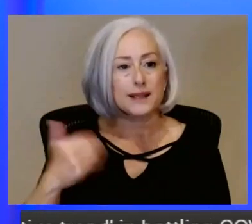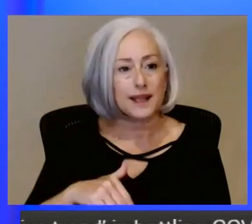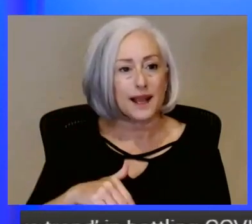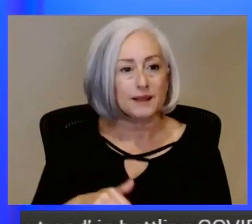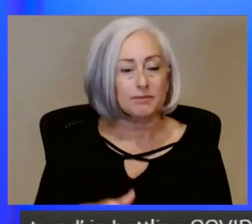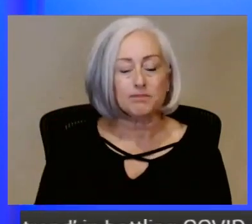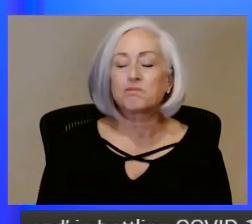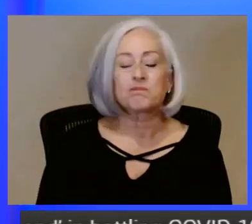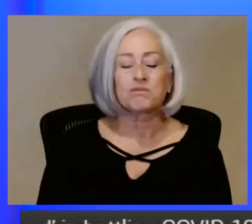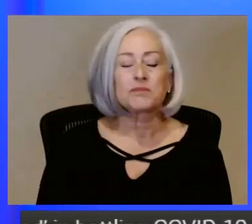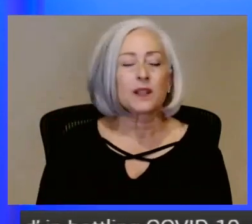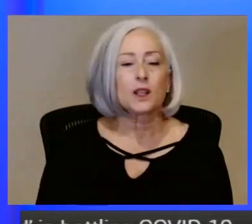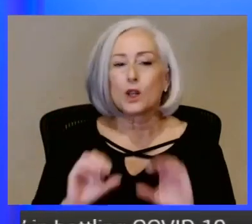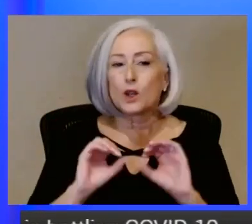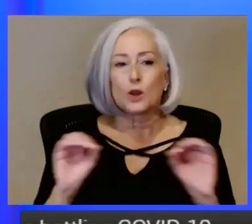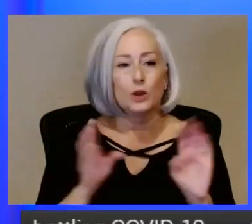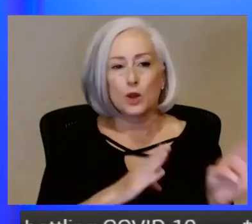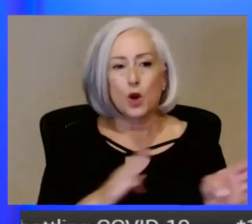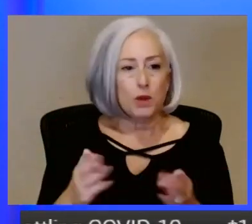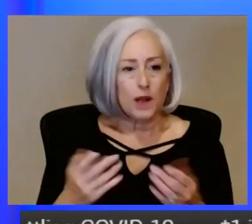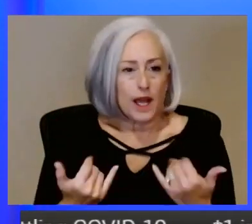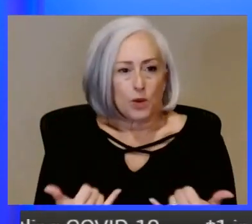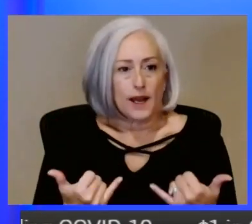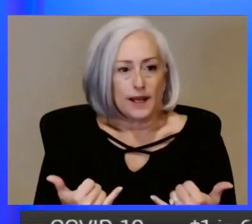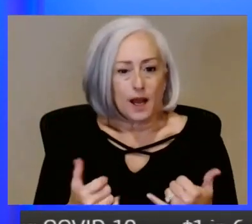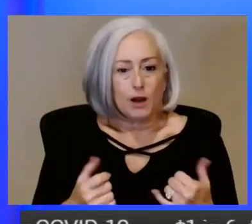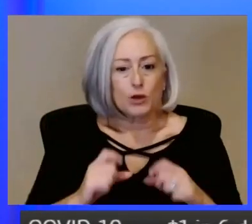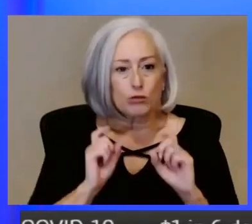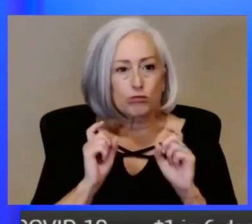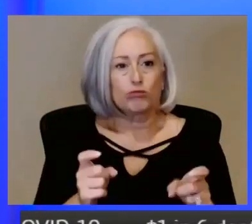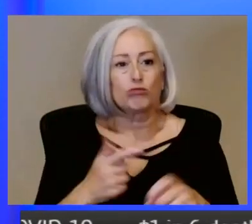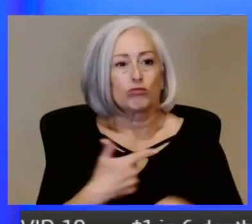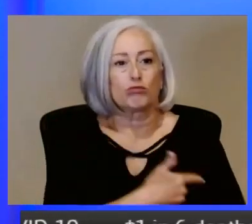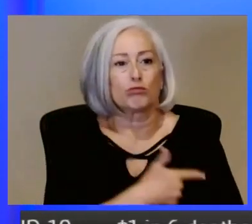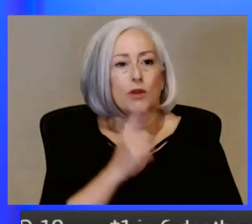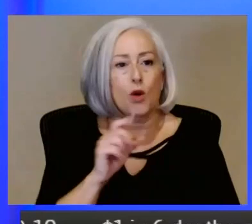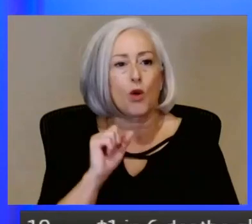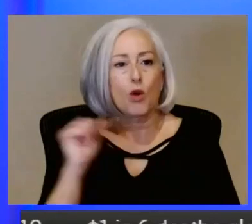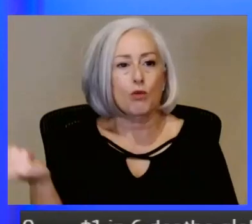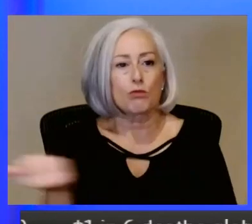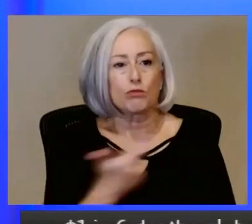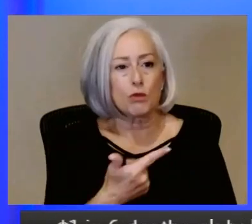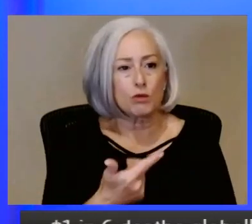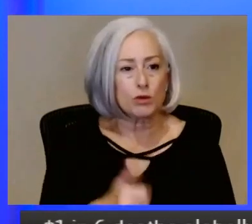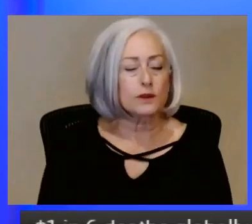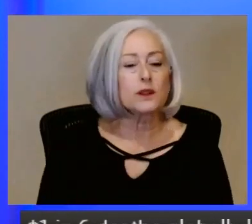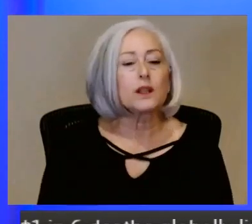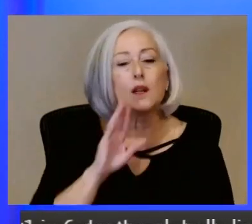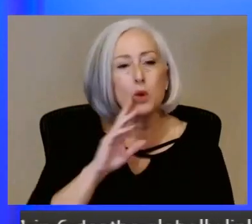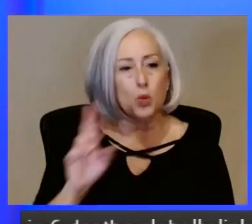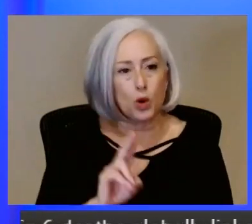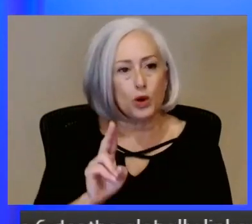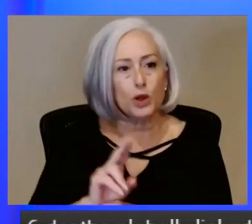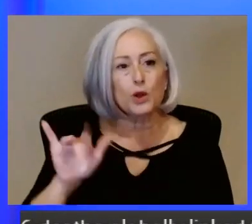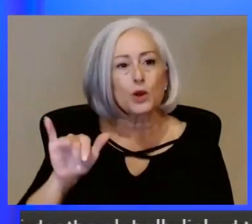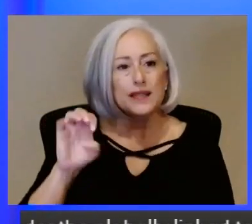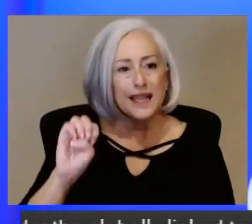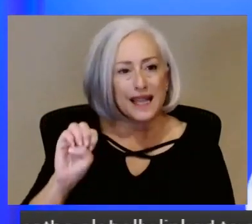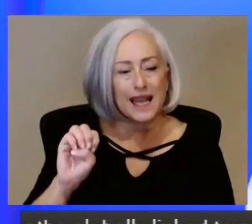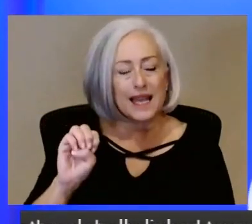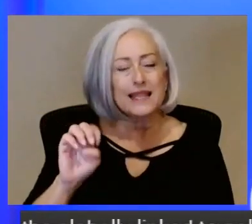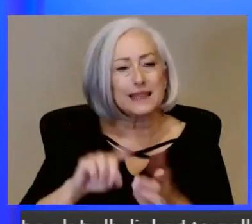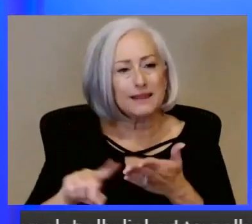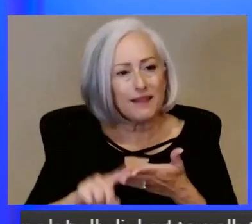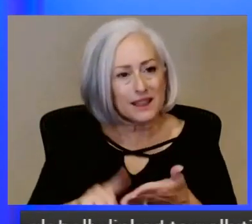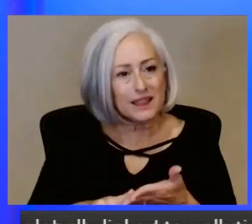public. We know that it will be used in those case investigations, those contact case investigations. We